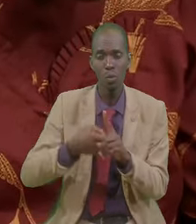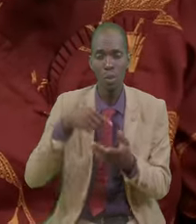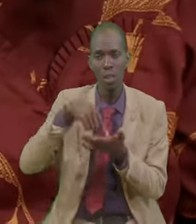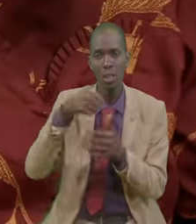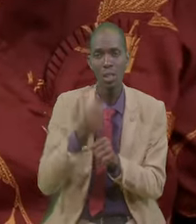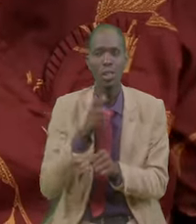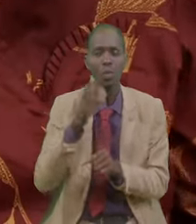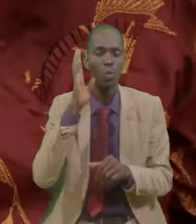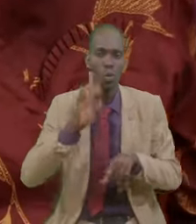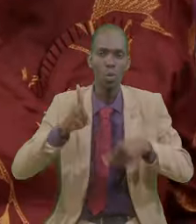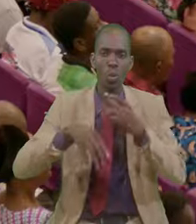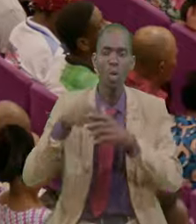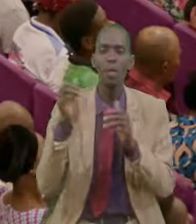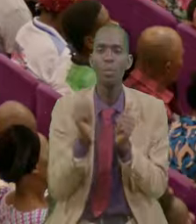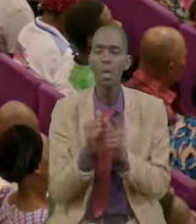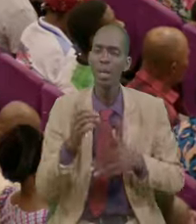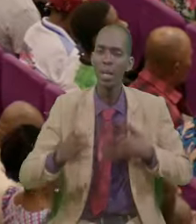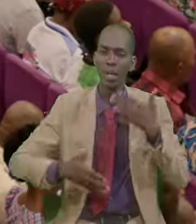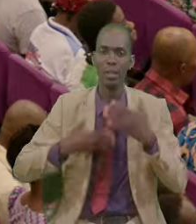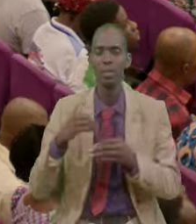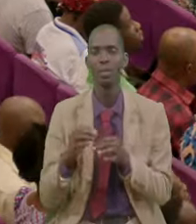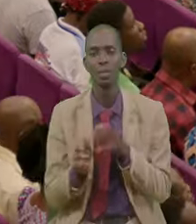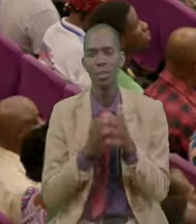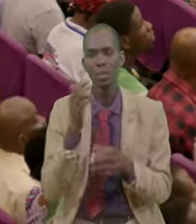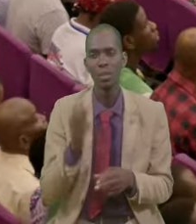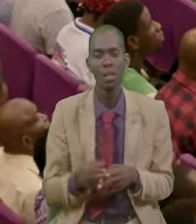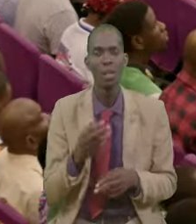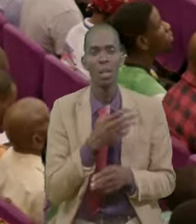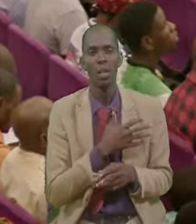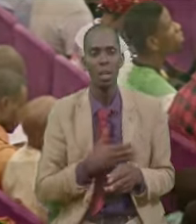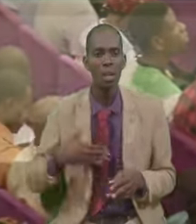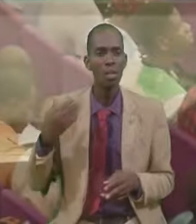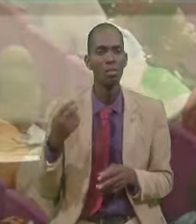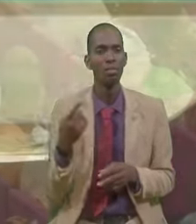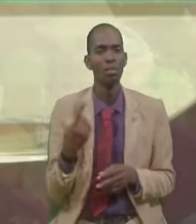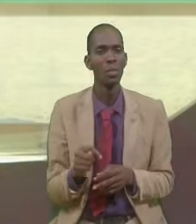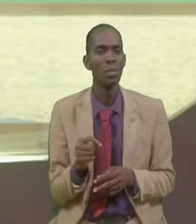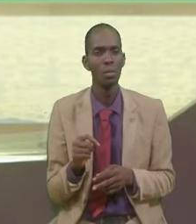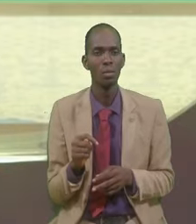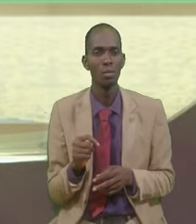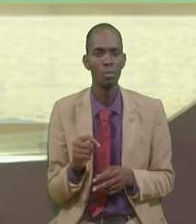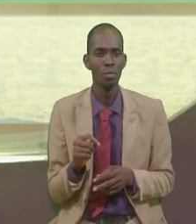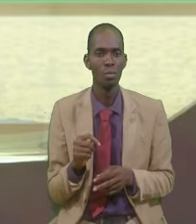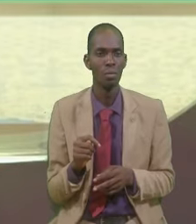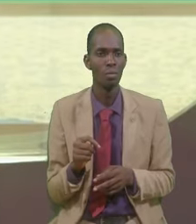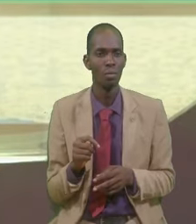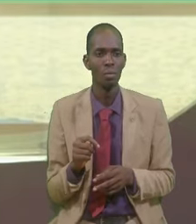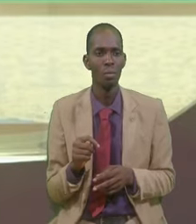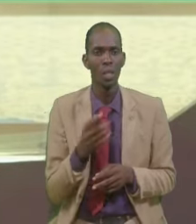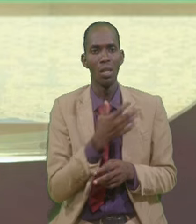ye shall go out with joy. And be led forth with peace. The mountains and